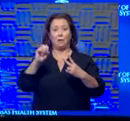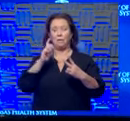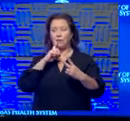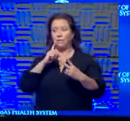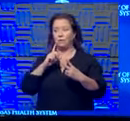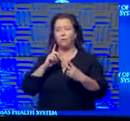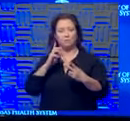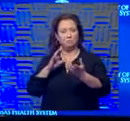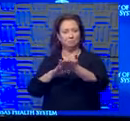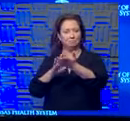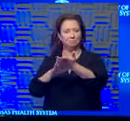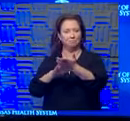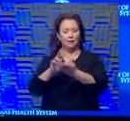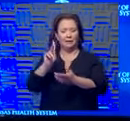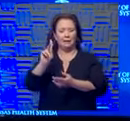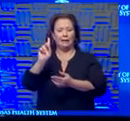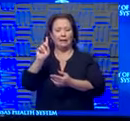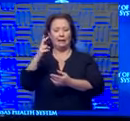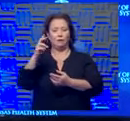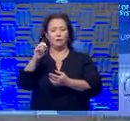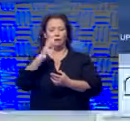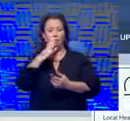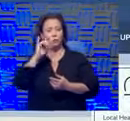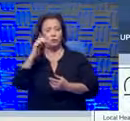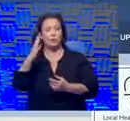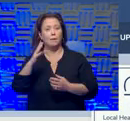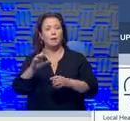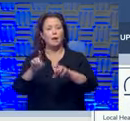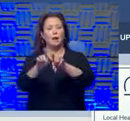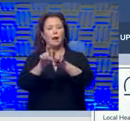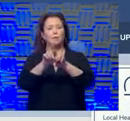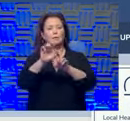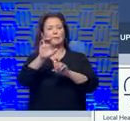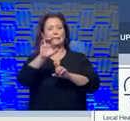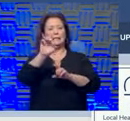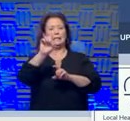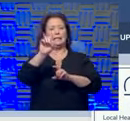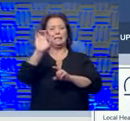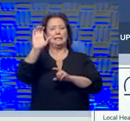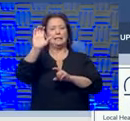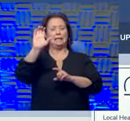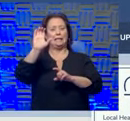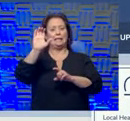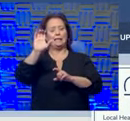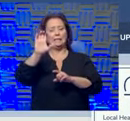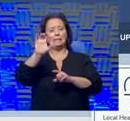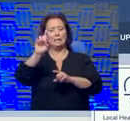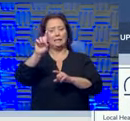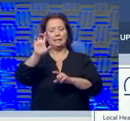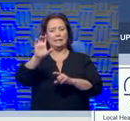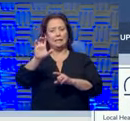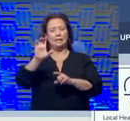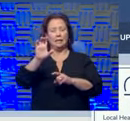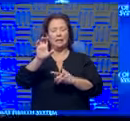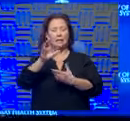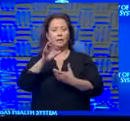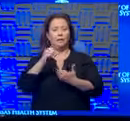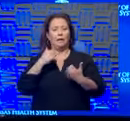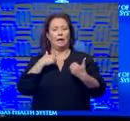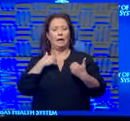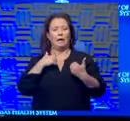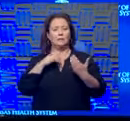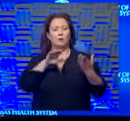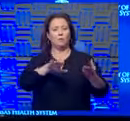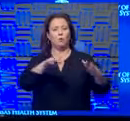you all a shout out. You guys do a good job. And I would also say CDC. You know, the CDC has this part of it, the